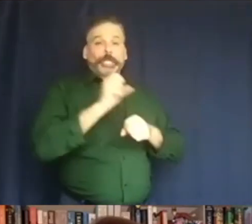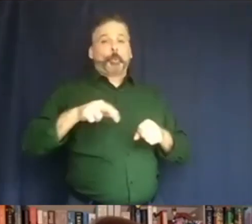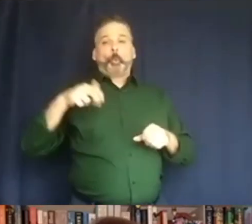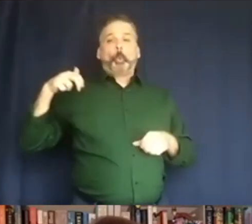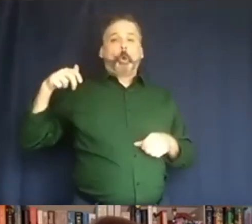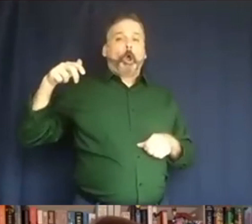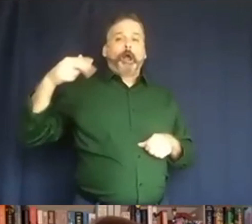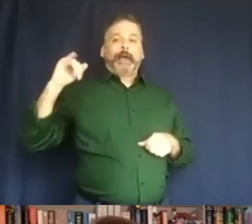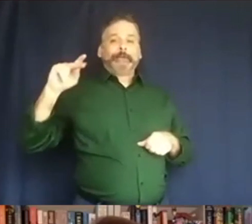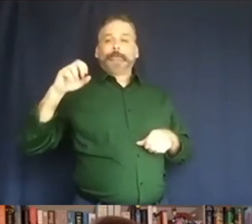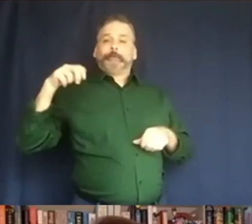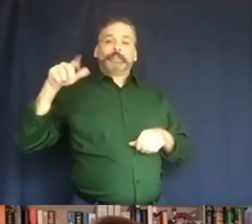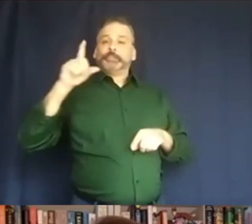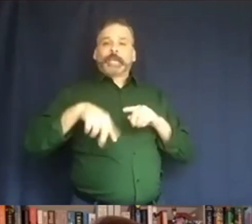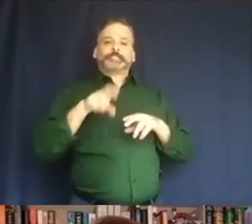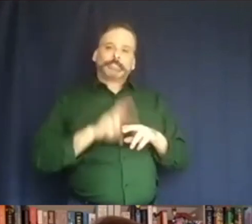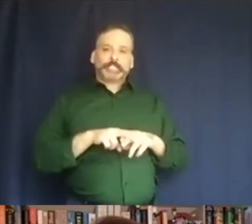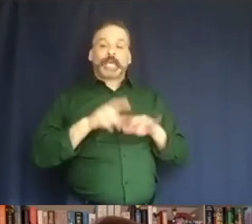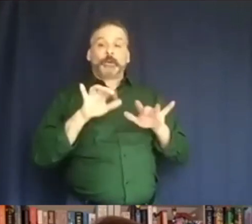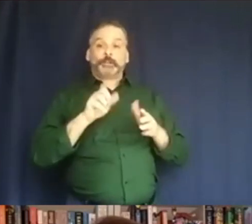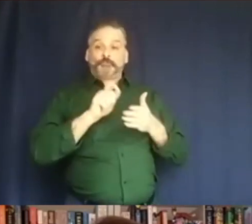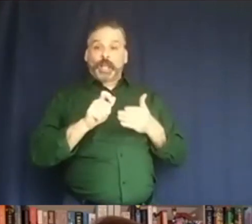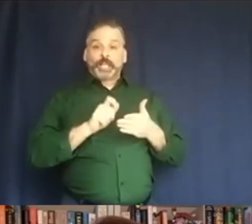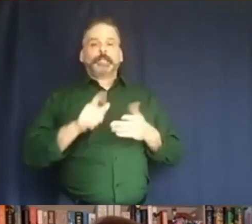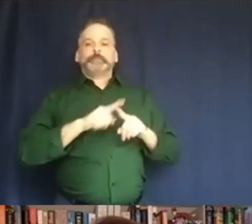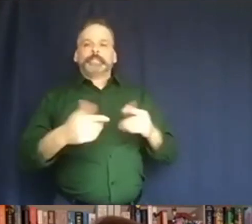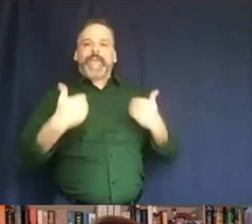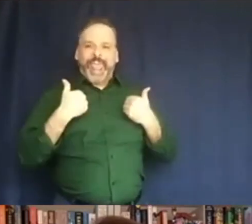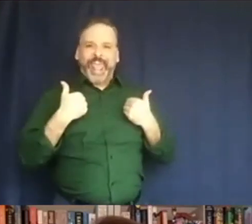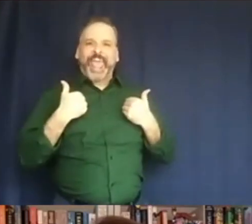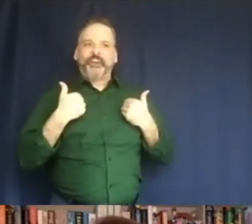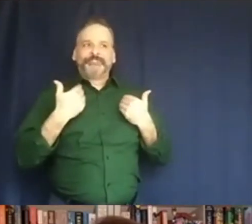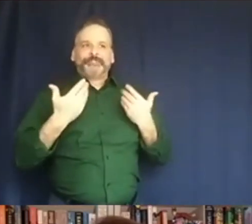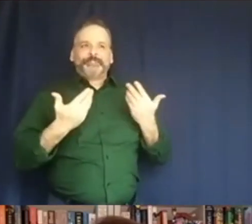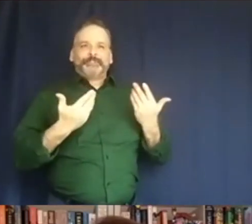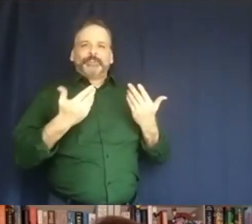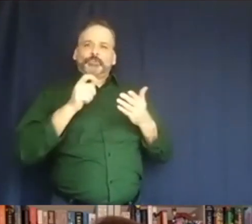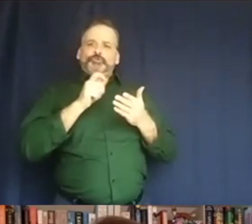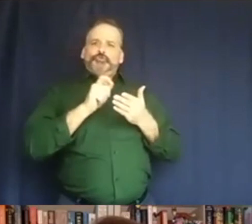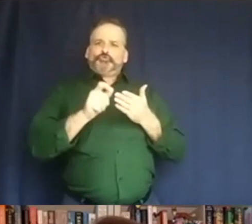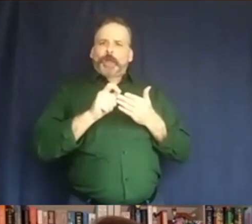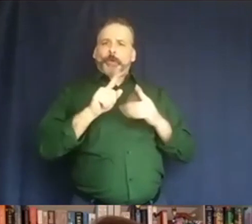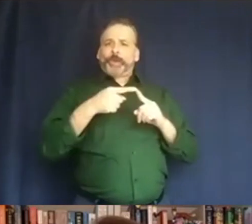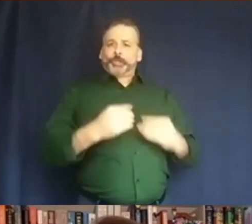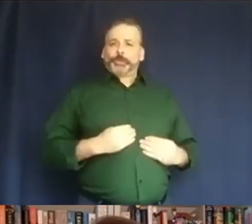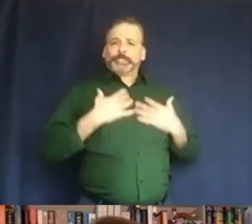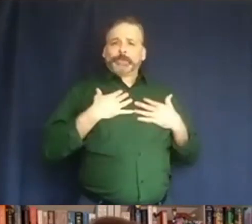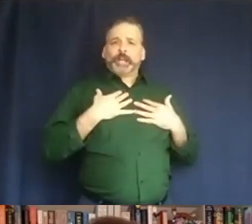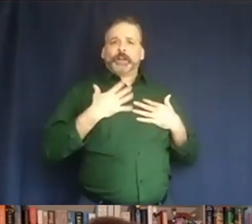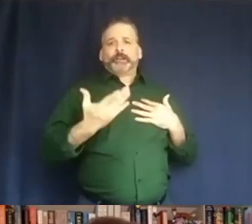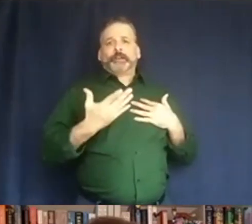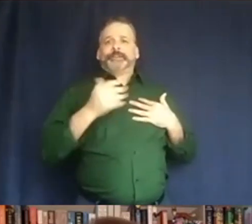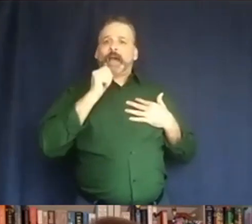write, but to have that, like, you know, to write when you're inspired and not like, oh, guess I gotta